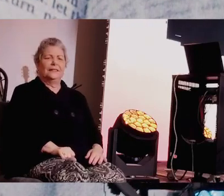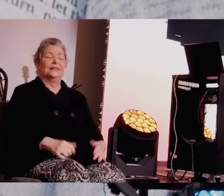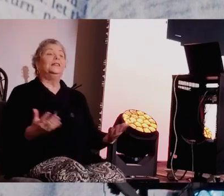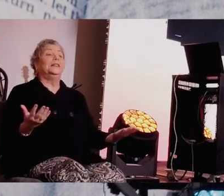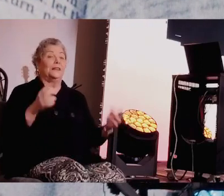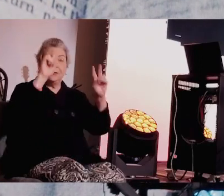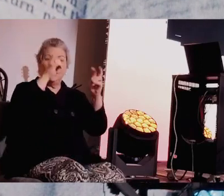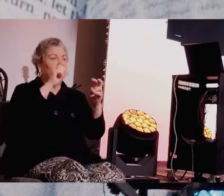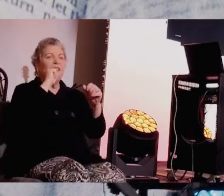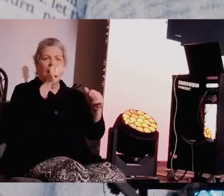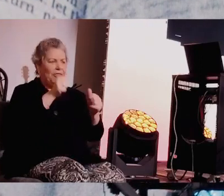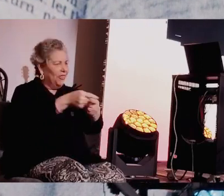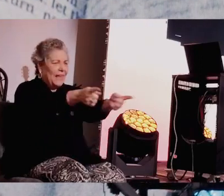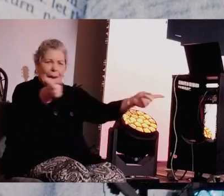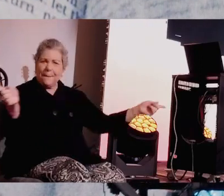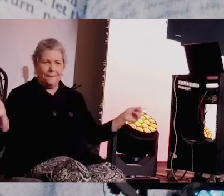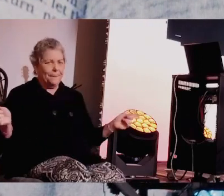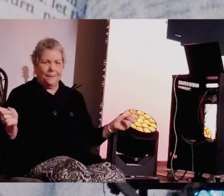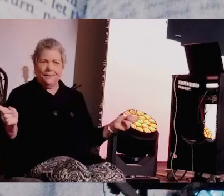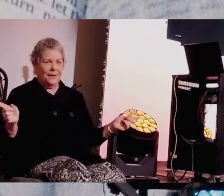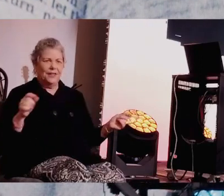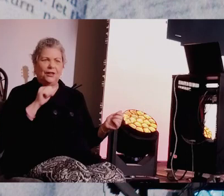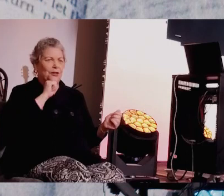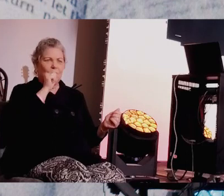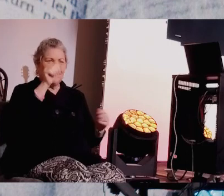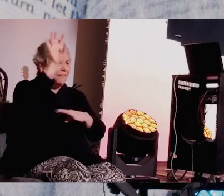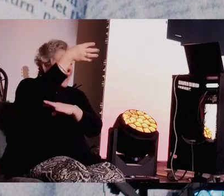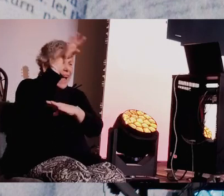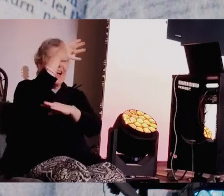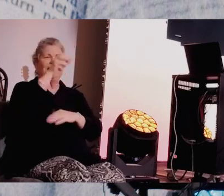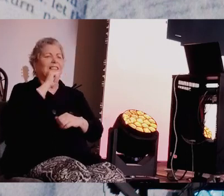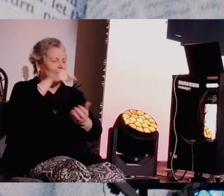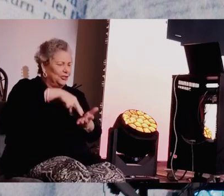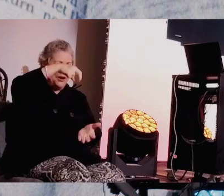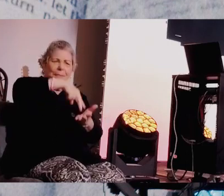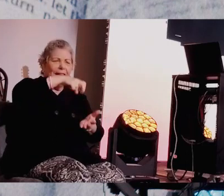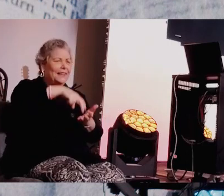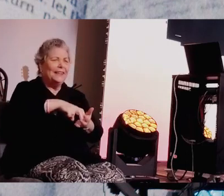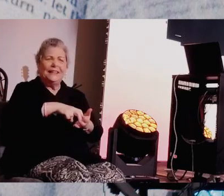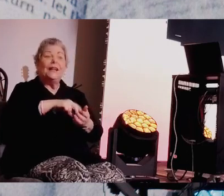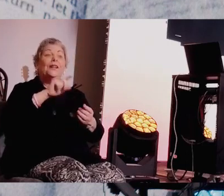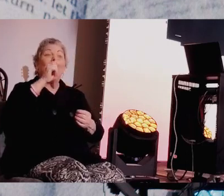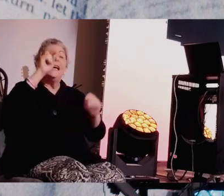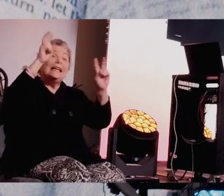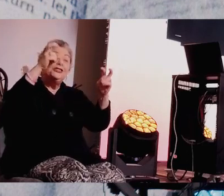The issue wasn't them. Wasn't the flags, wasn't them jumping around. The issue wasn't here, the issue